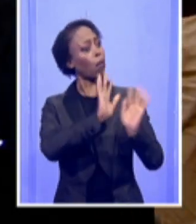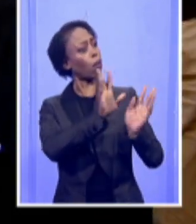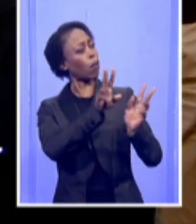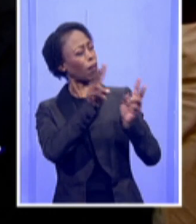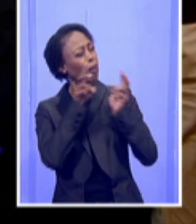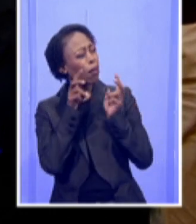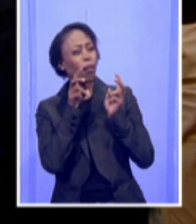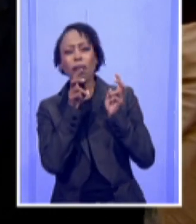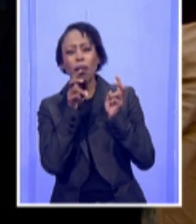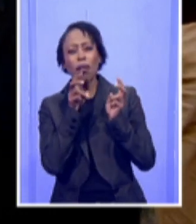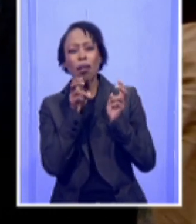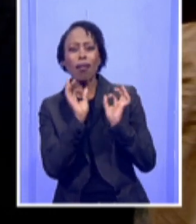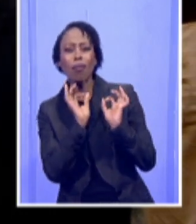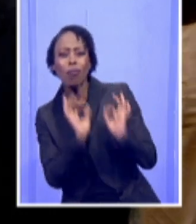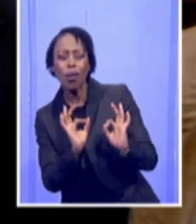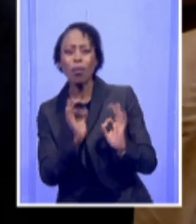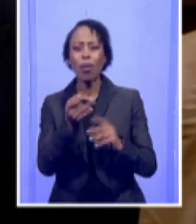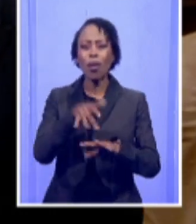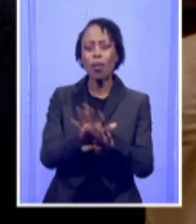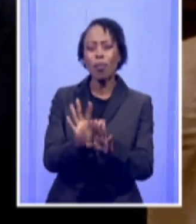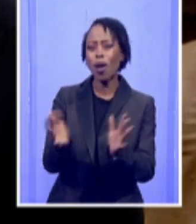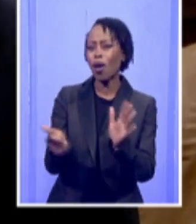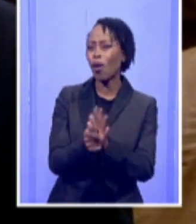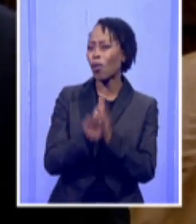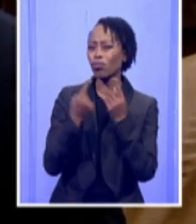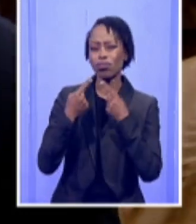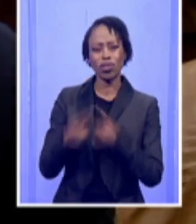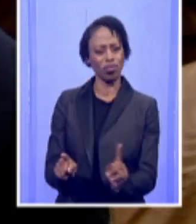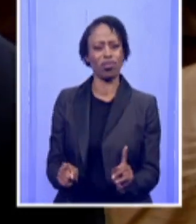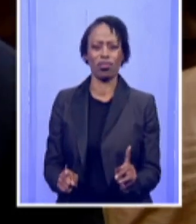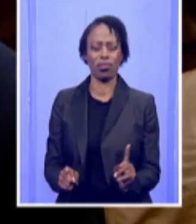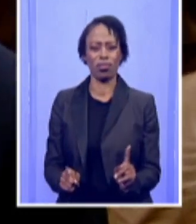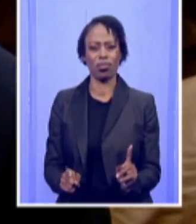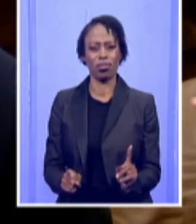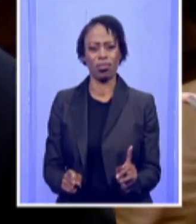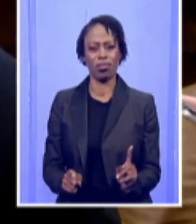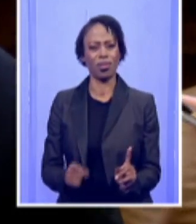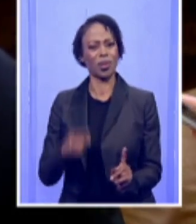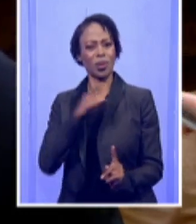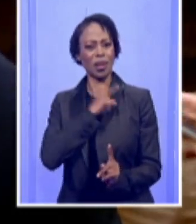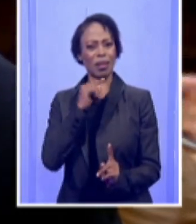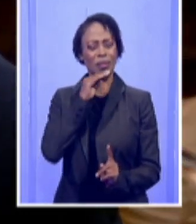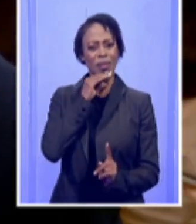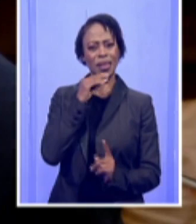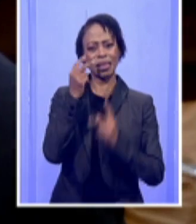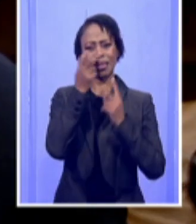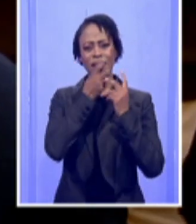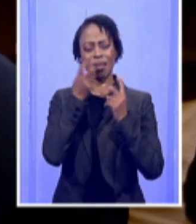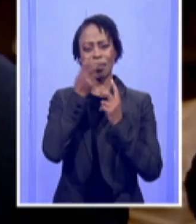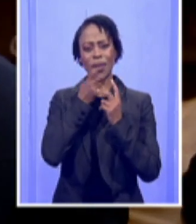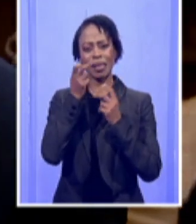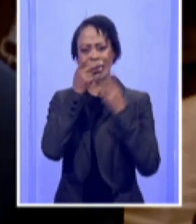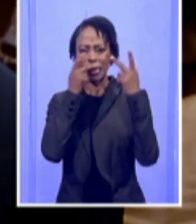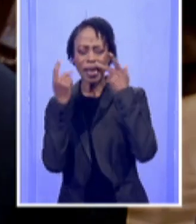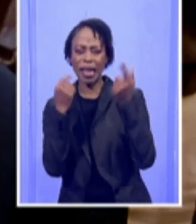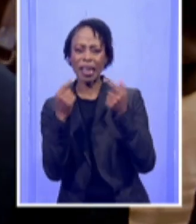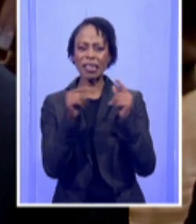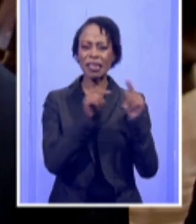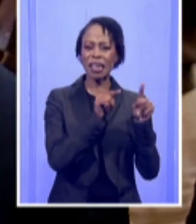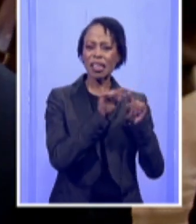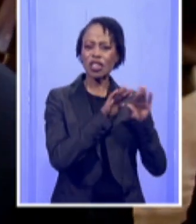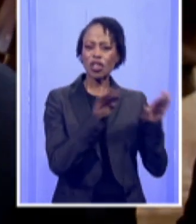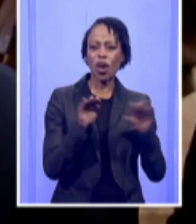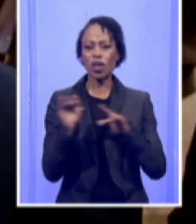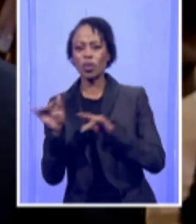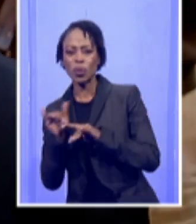view, a proper application of the law in question in terms of what constitutes hate speech and what doesn't. In our view, this is a very clear